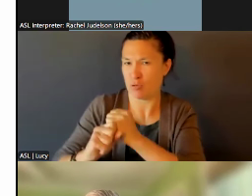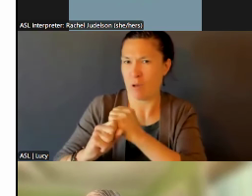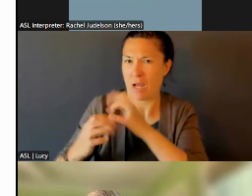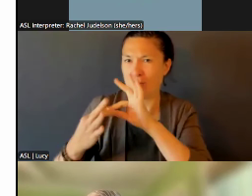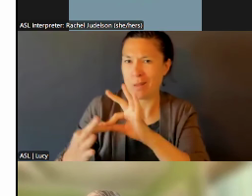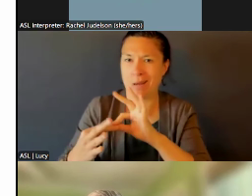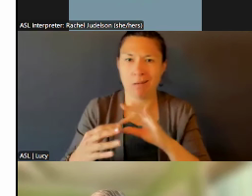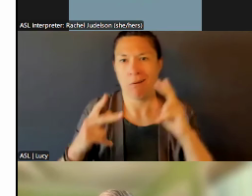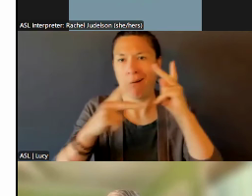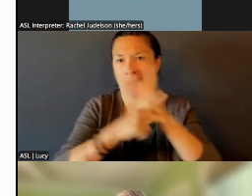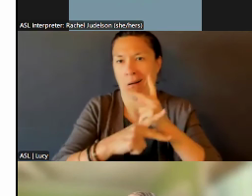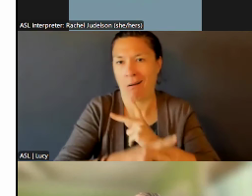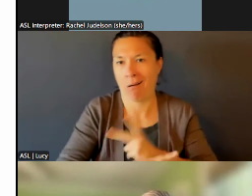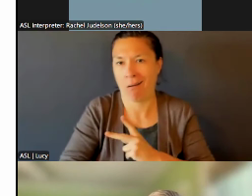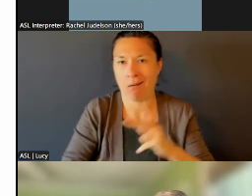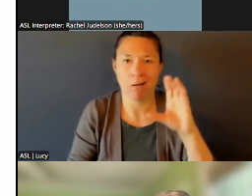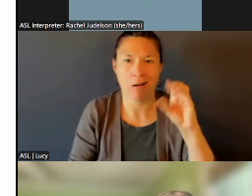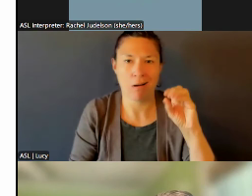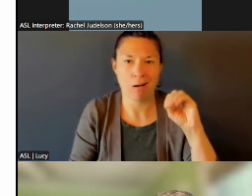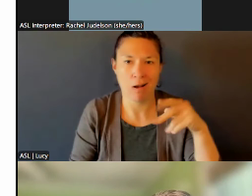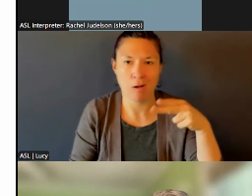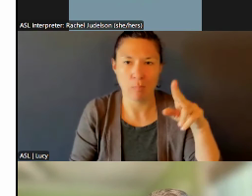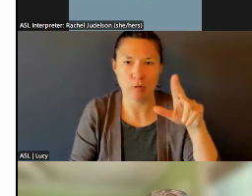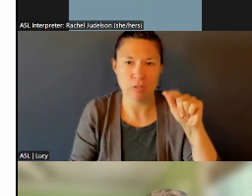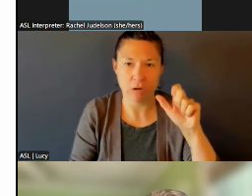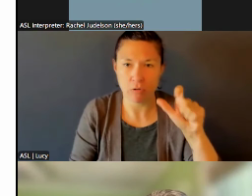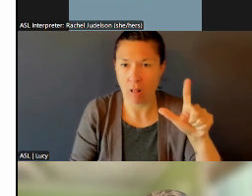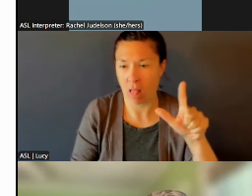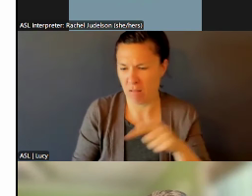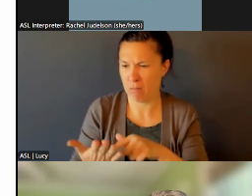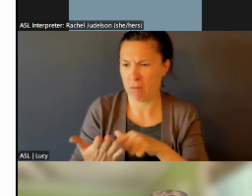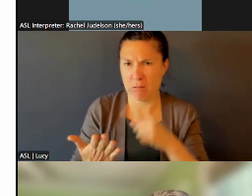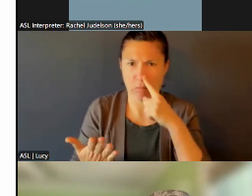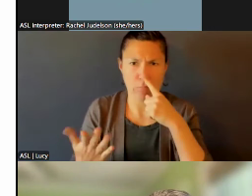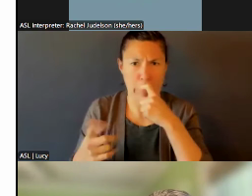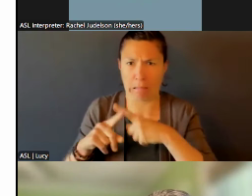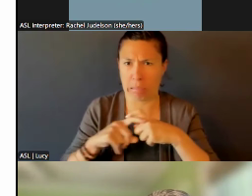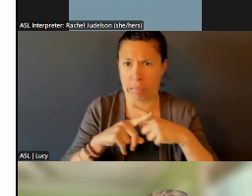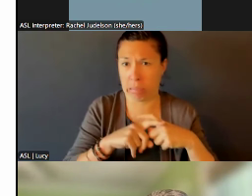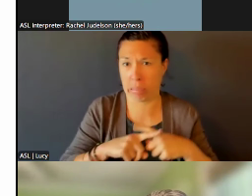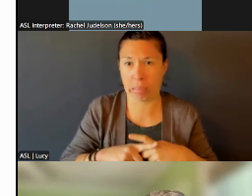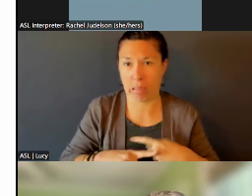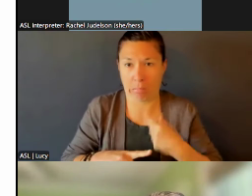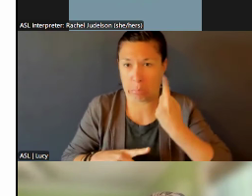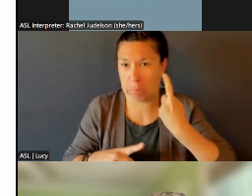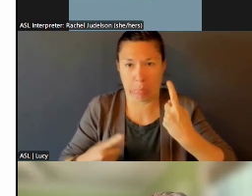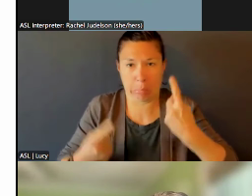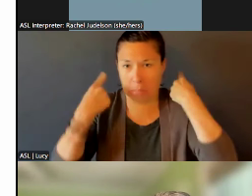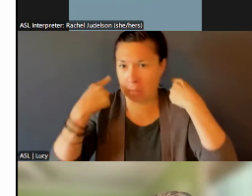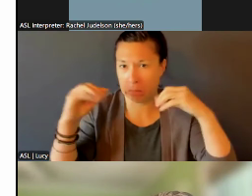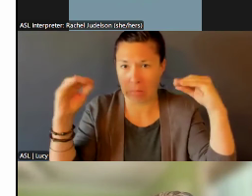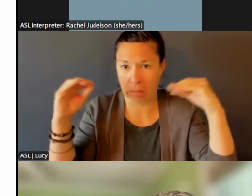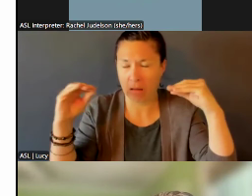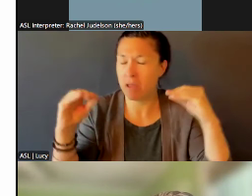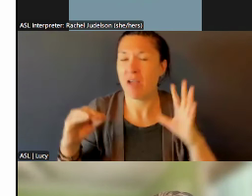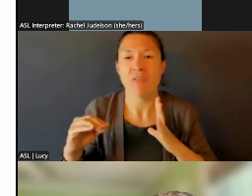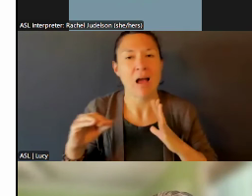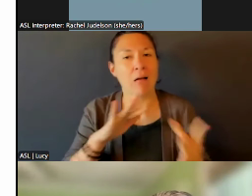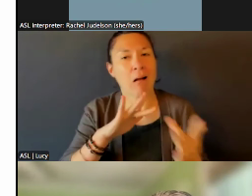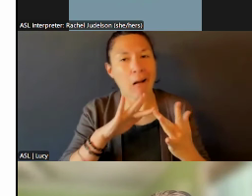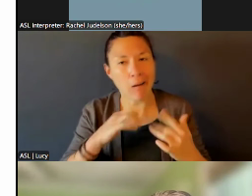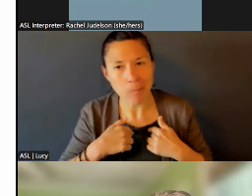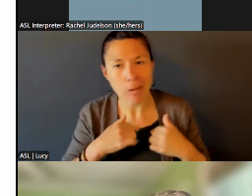looks like gobbledygook to you. You really can't understand it. Then definitely get in touch with me and David, because a review from you